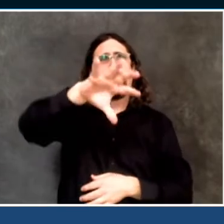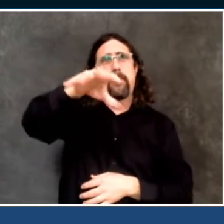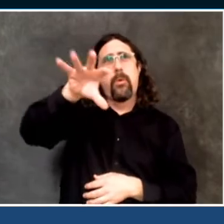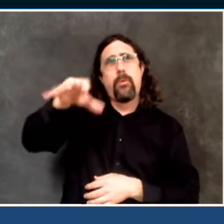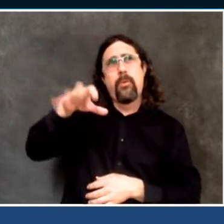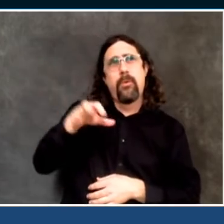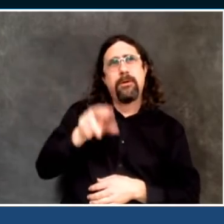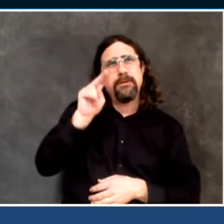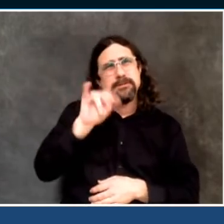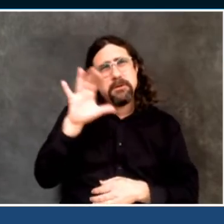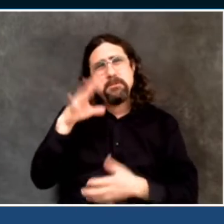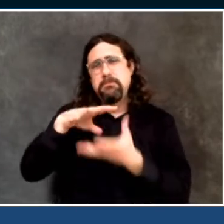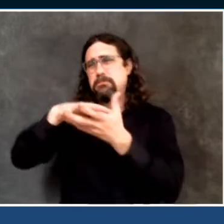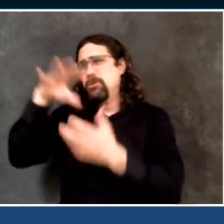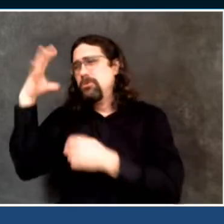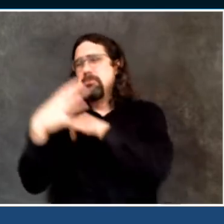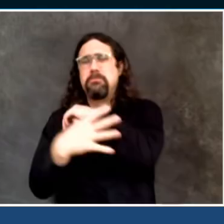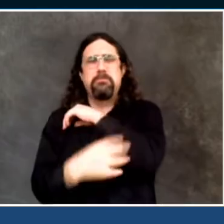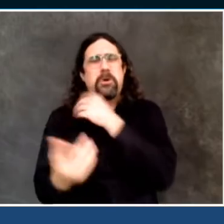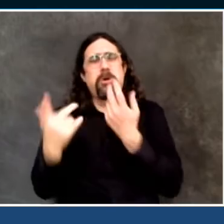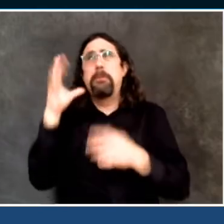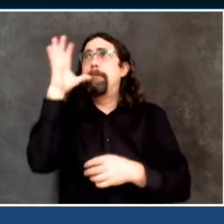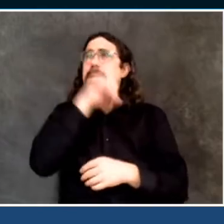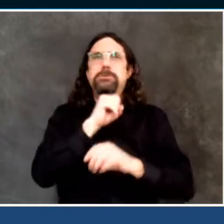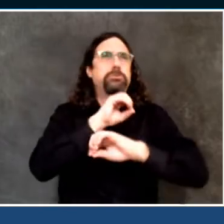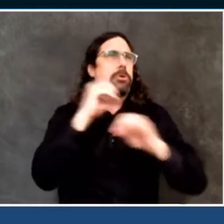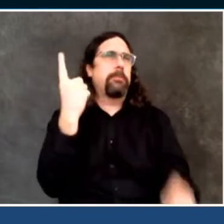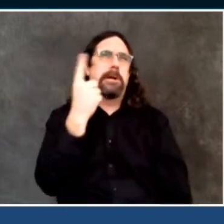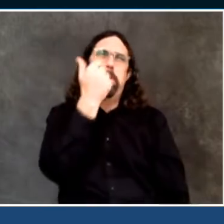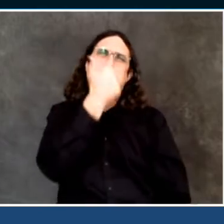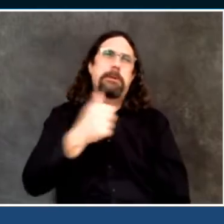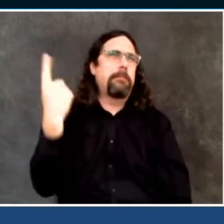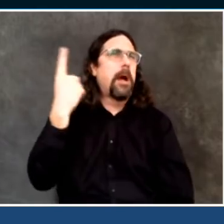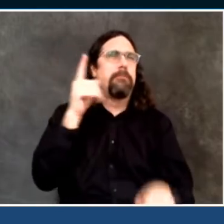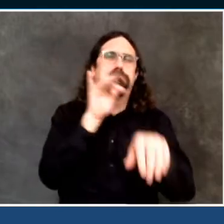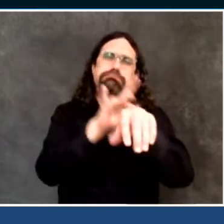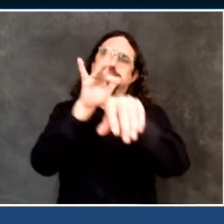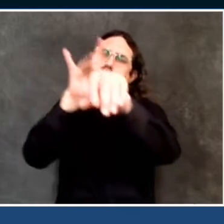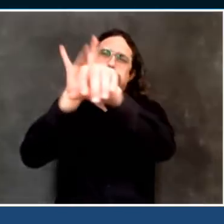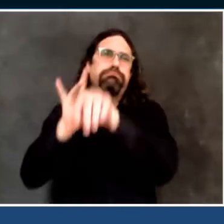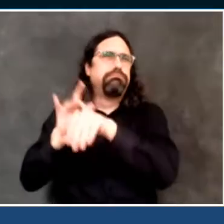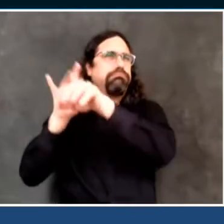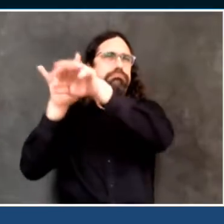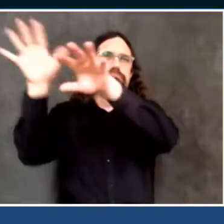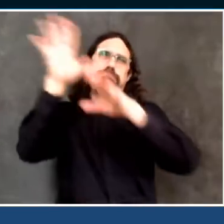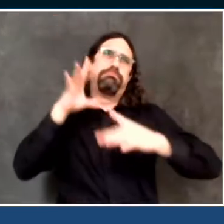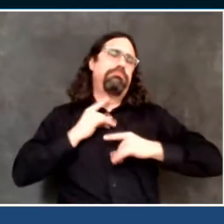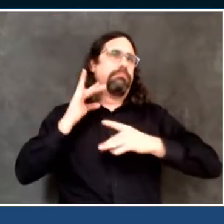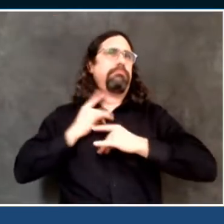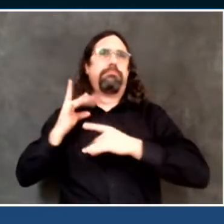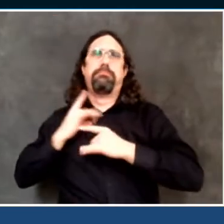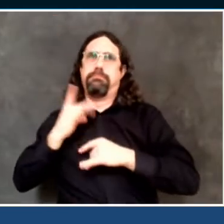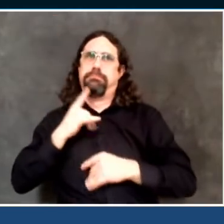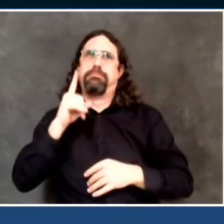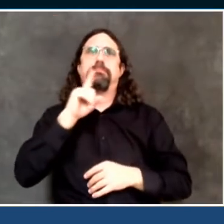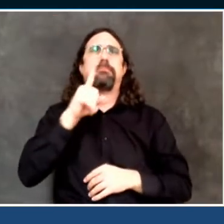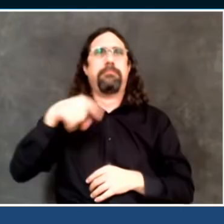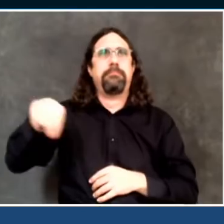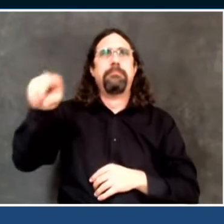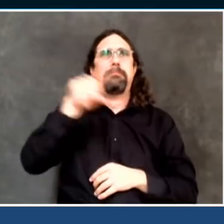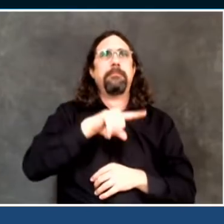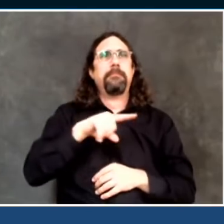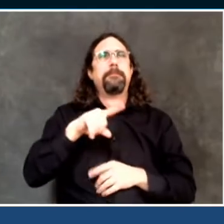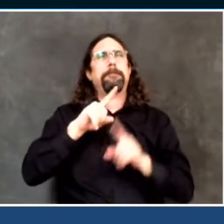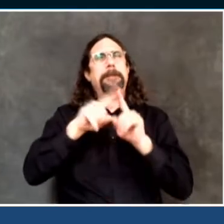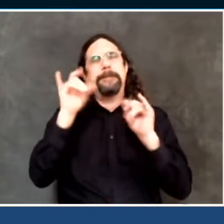across every part of the 5 boroughs. But we also now have information that points out that there are